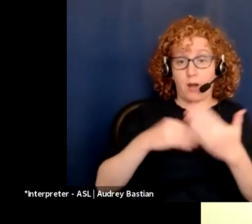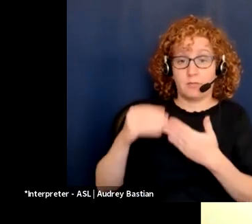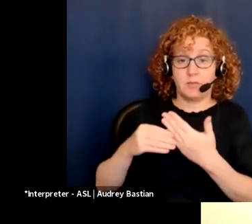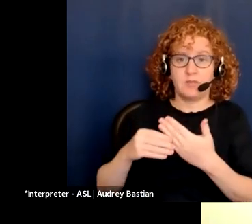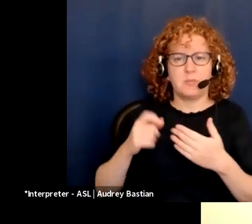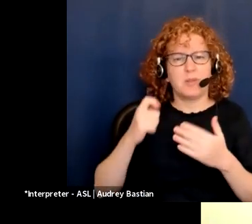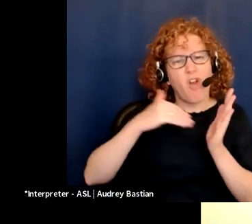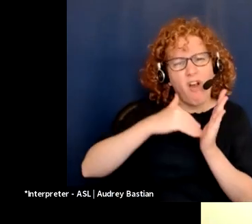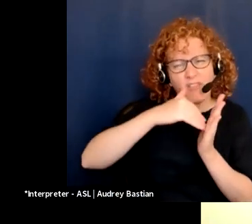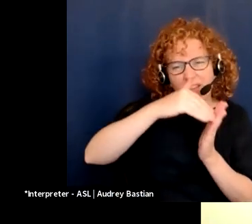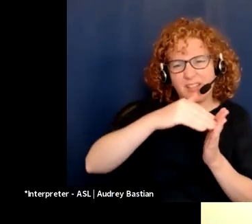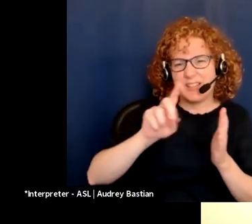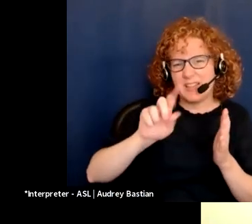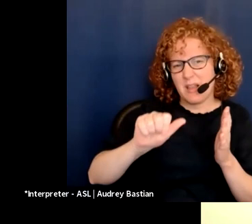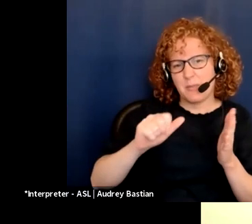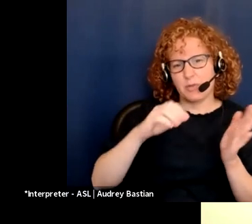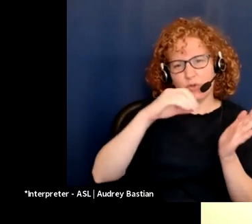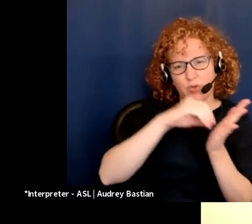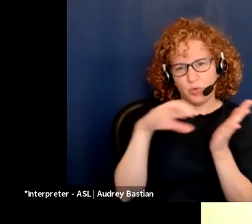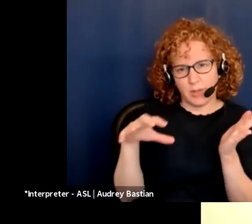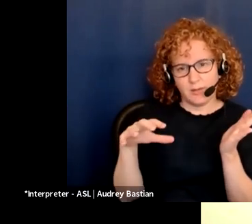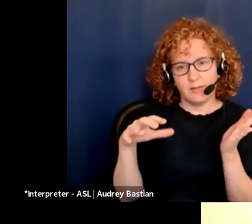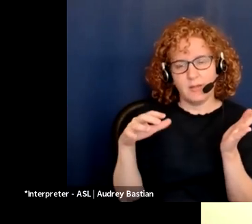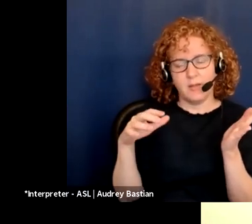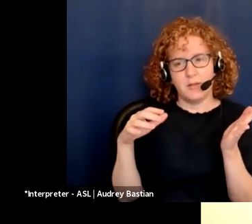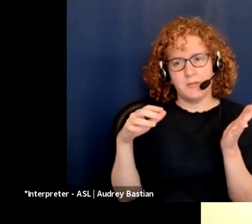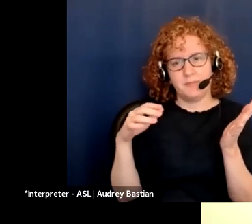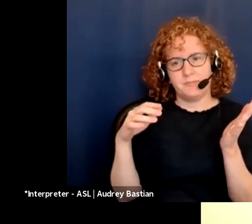a disabled student,